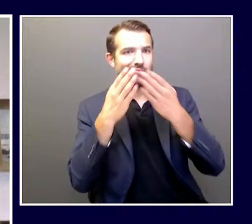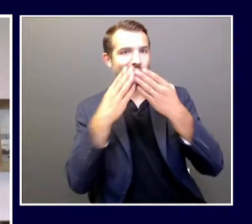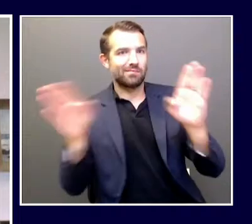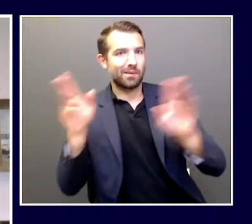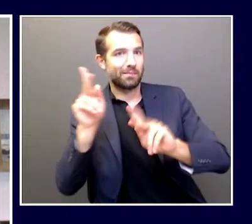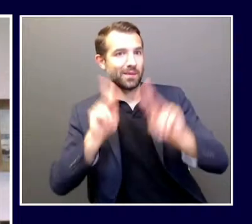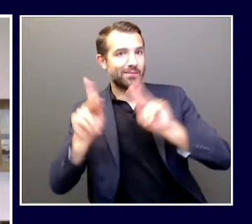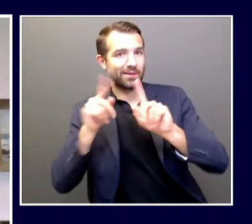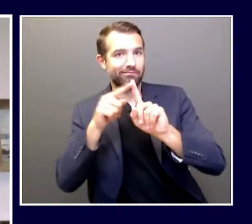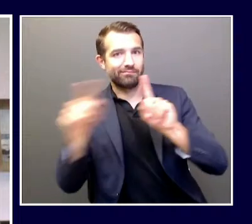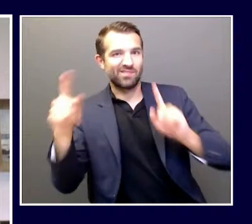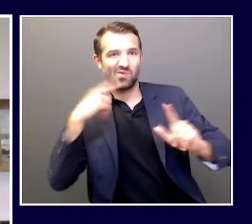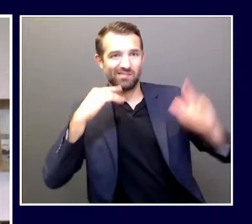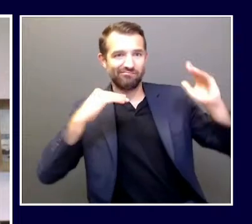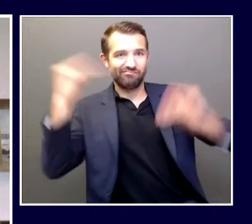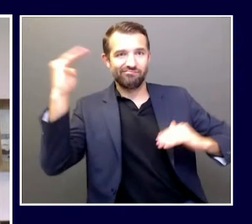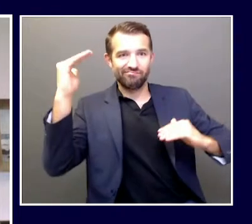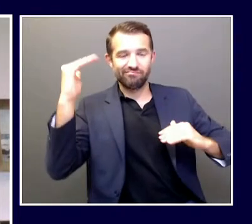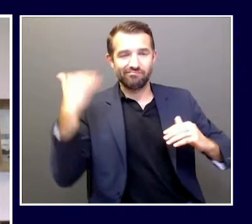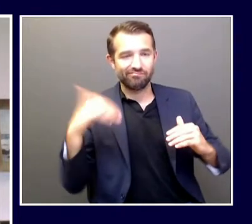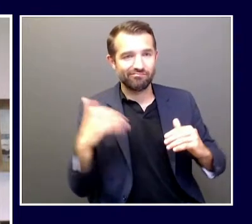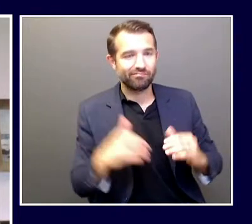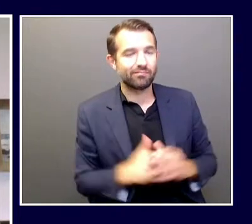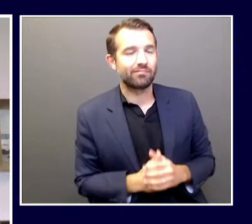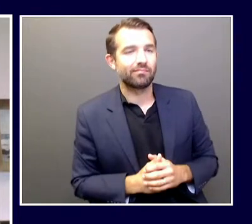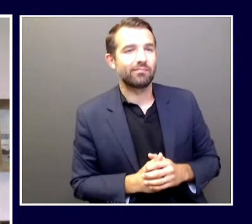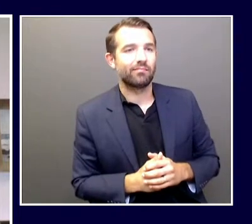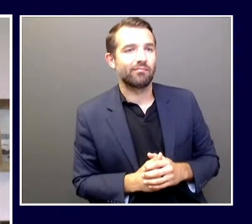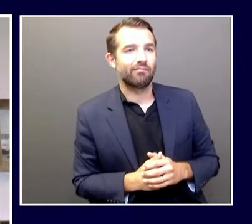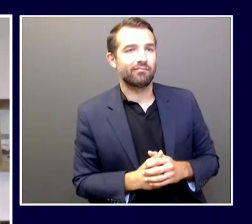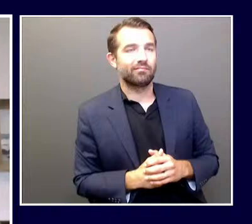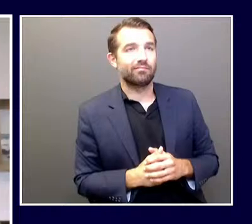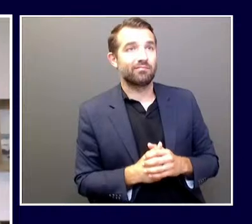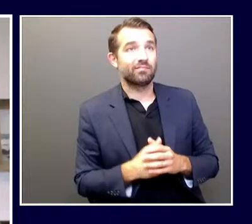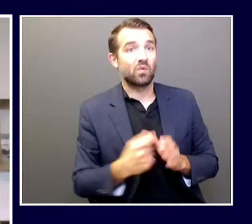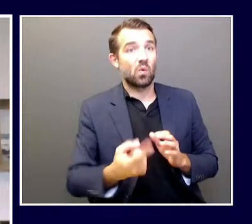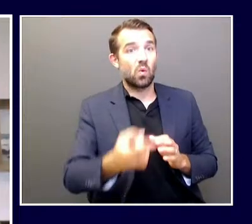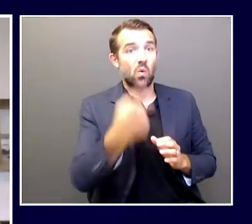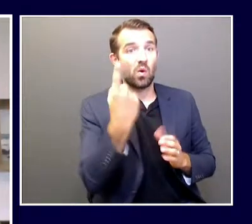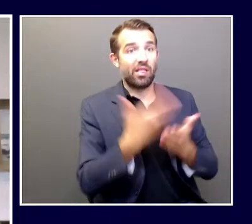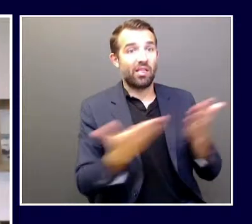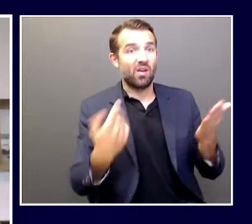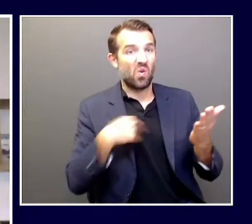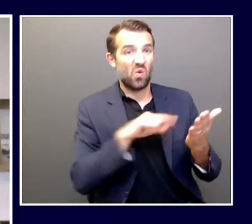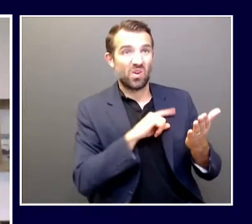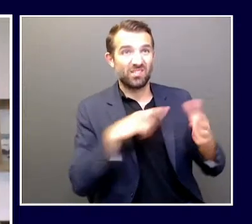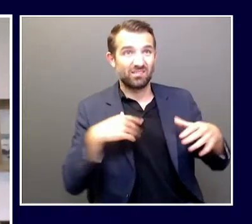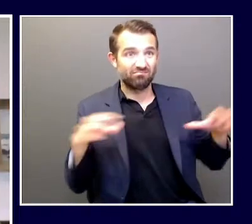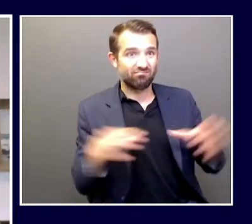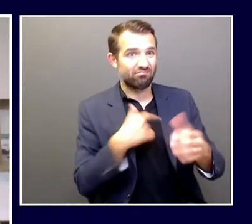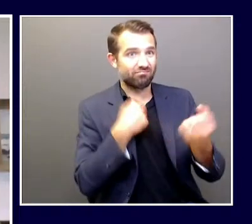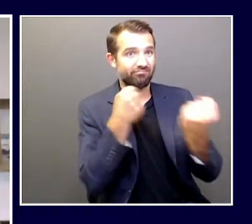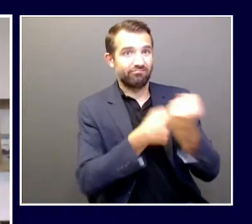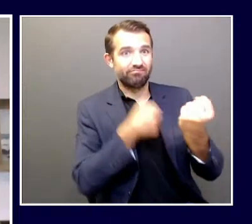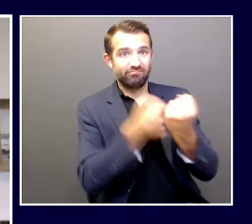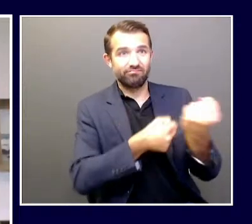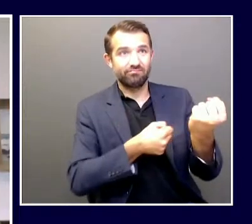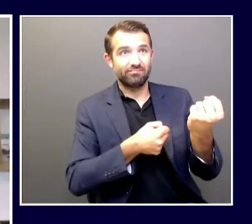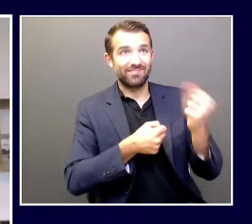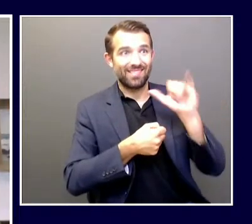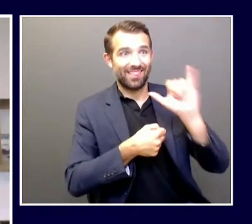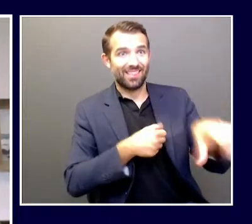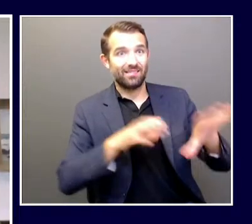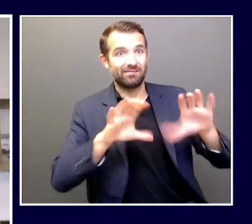like rolling out more pooled testing. So kids are tested on a frequent periodic basis. All of which I think will